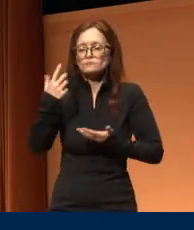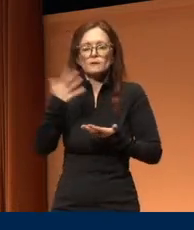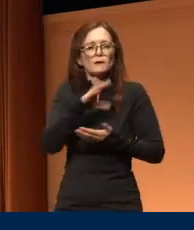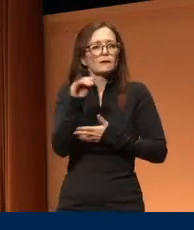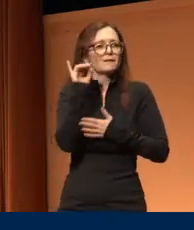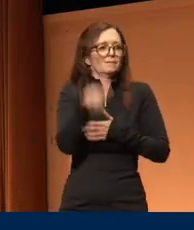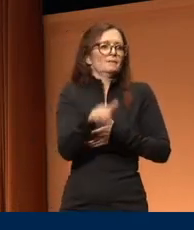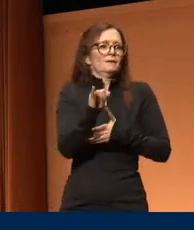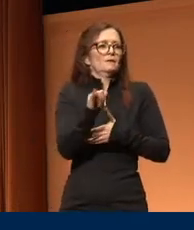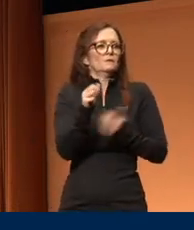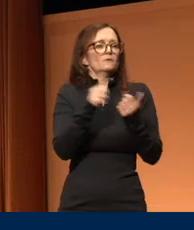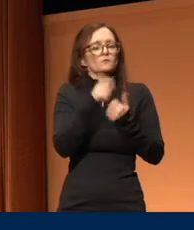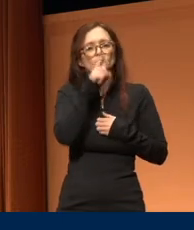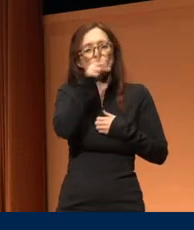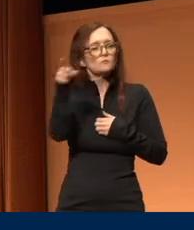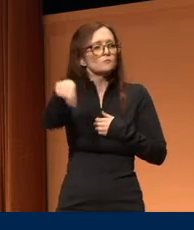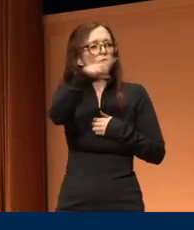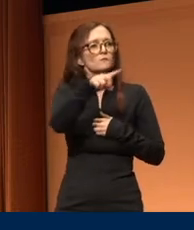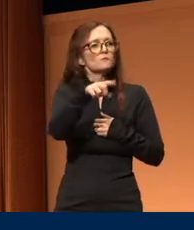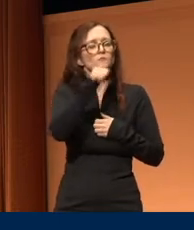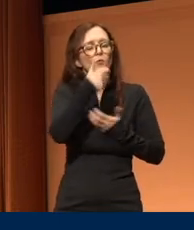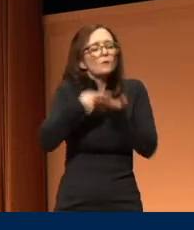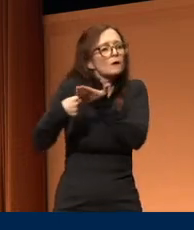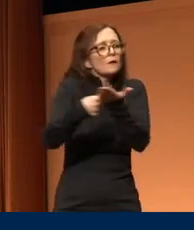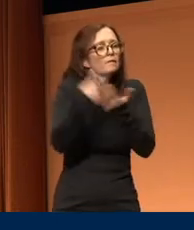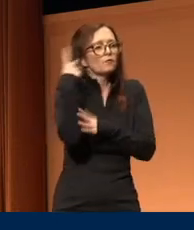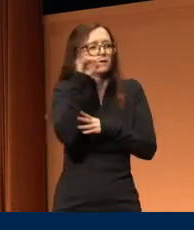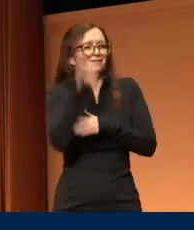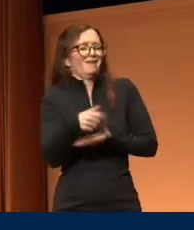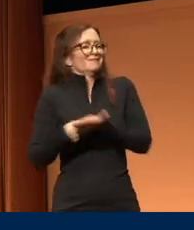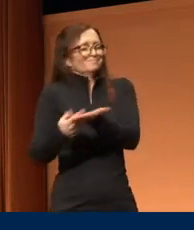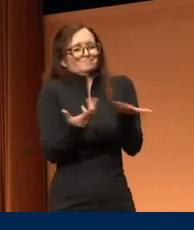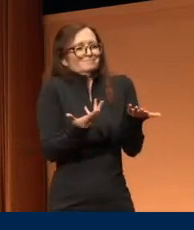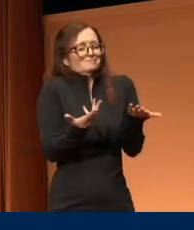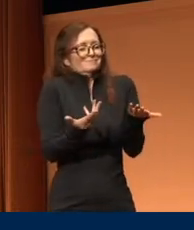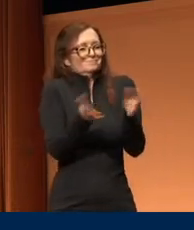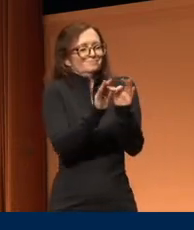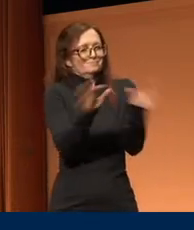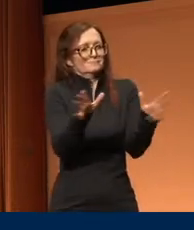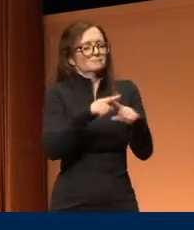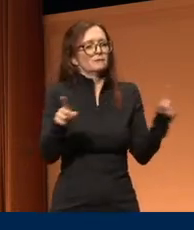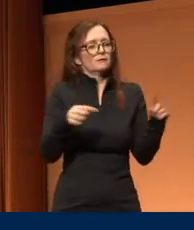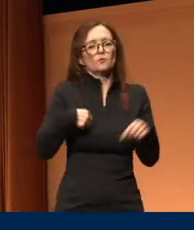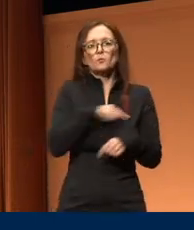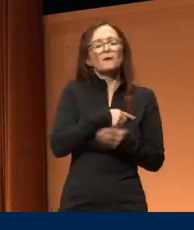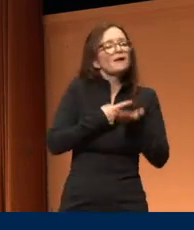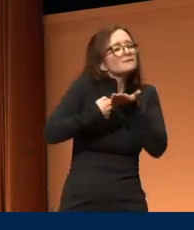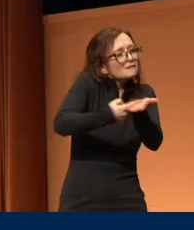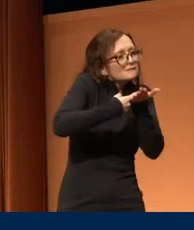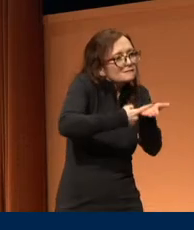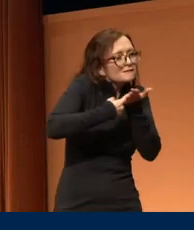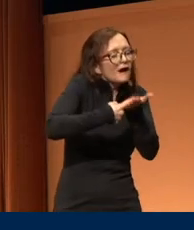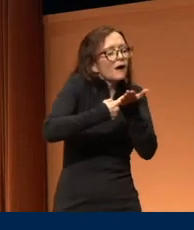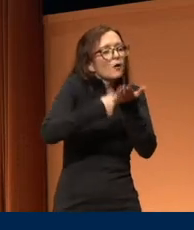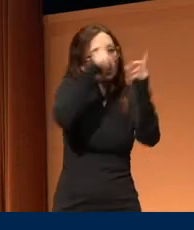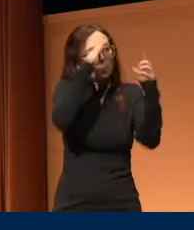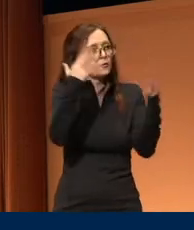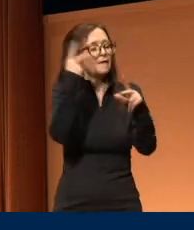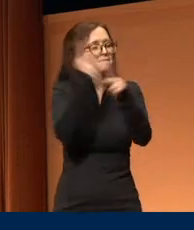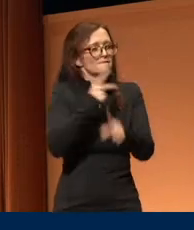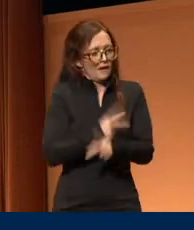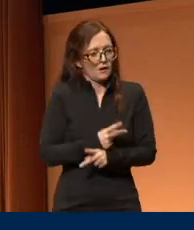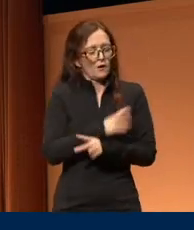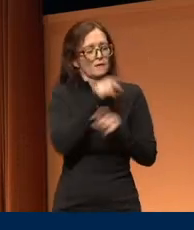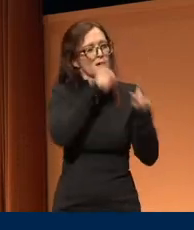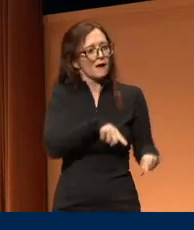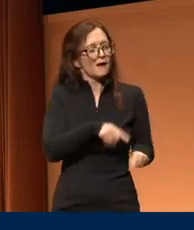actually. Surely, we do not deliberate just for the sake of deliberating. We deliberate in the hope of figuring out something, and it